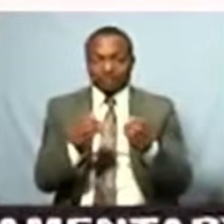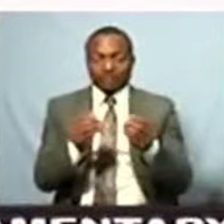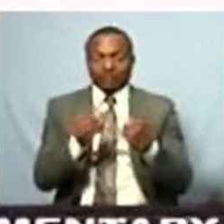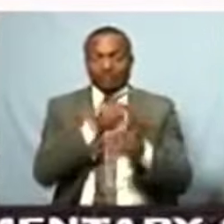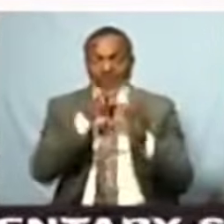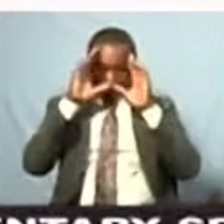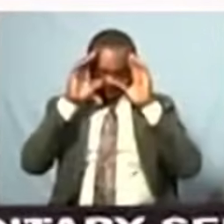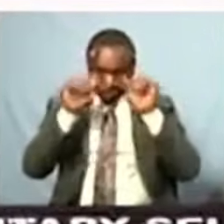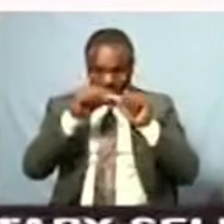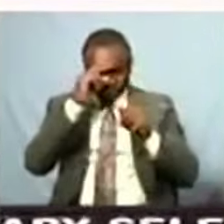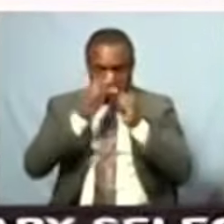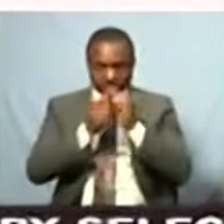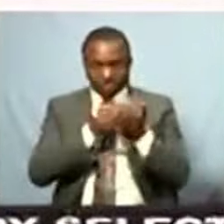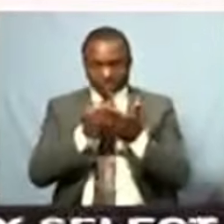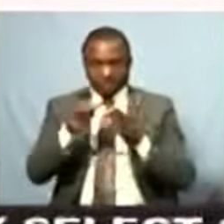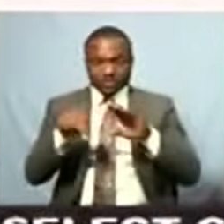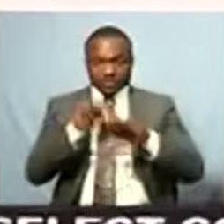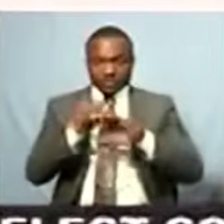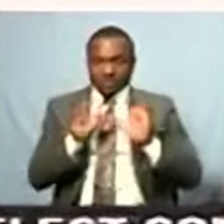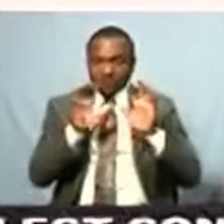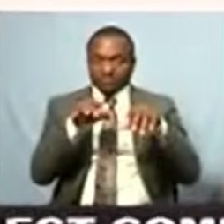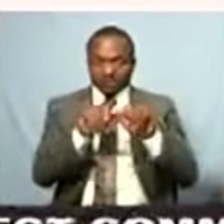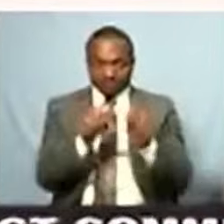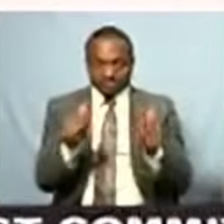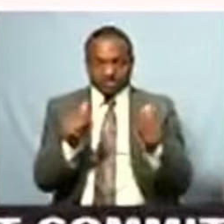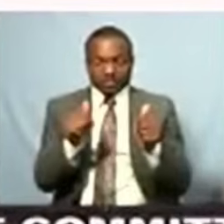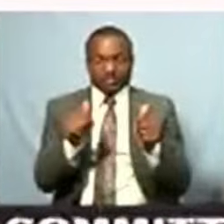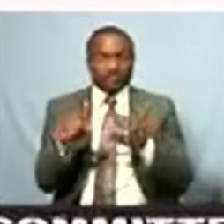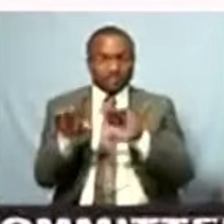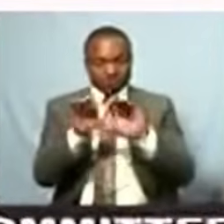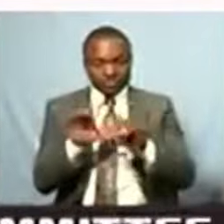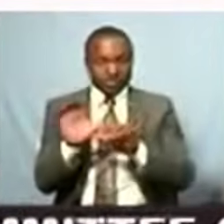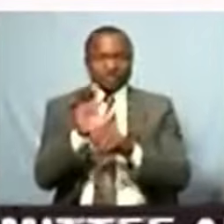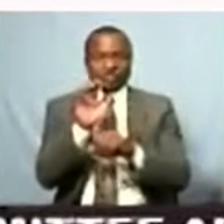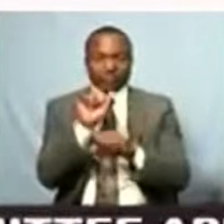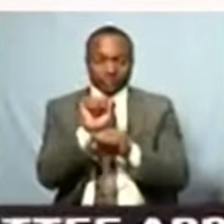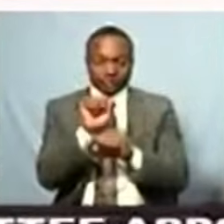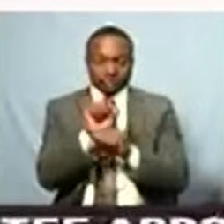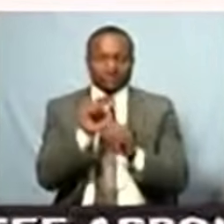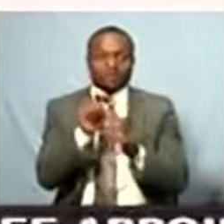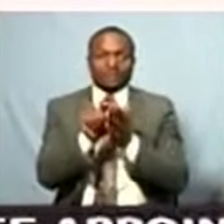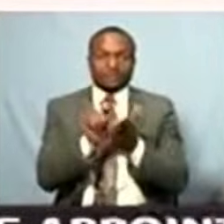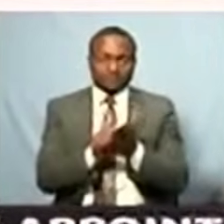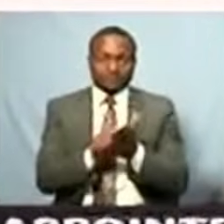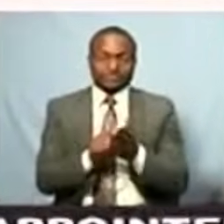failure of the National Assembly to objectively and reasonably carry out its legislative function.